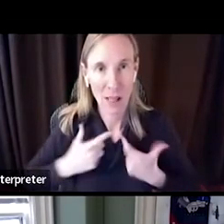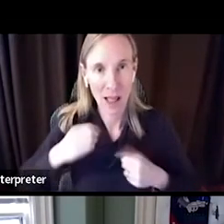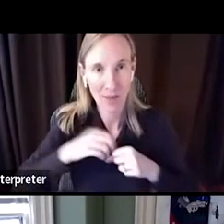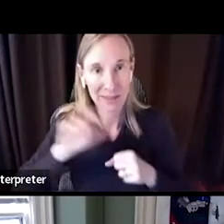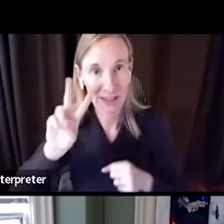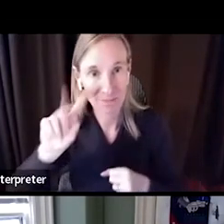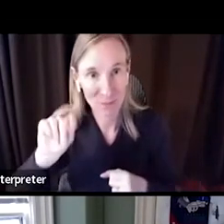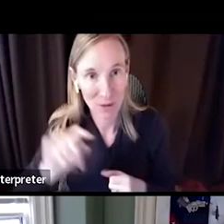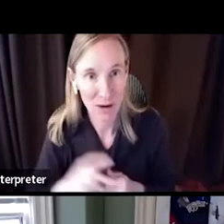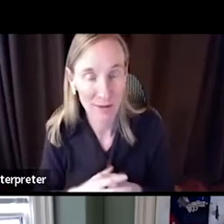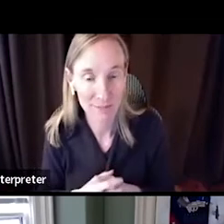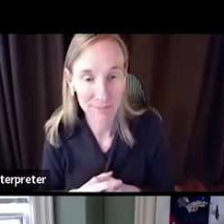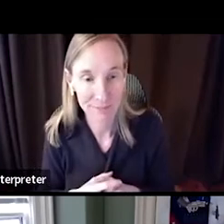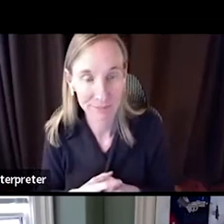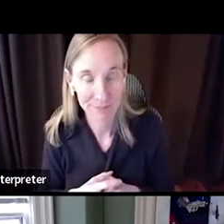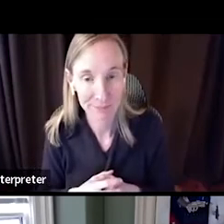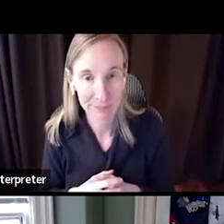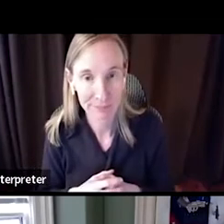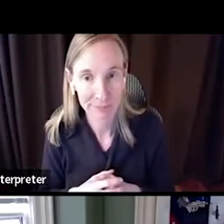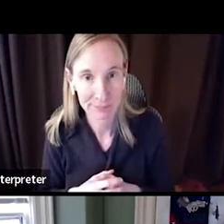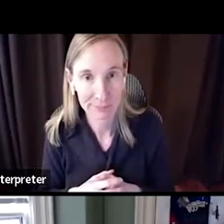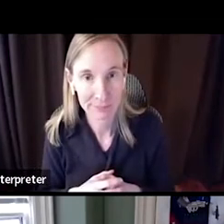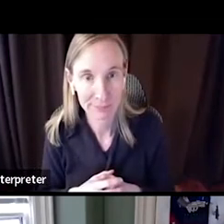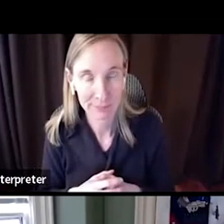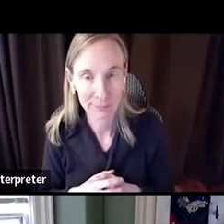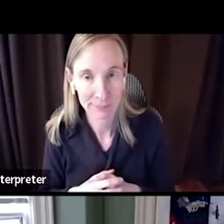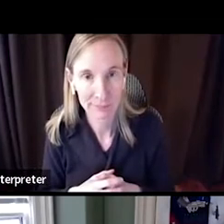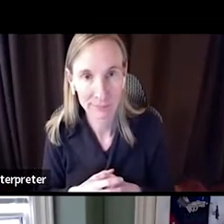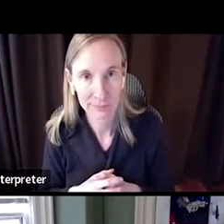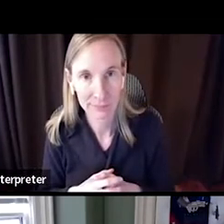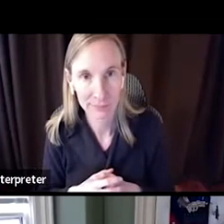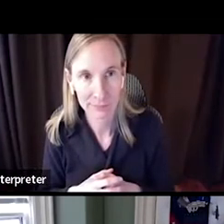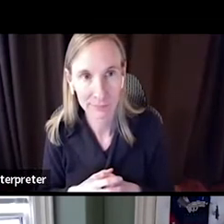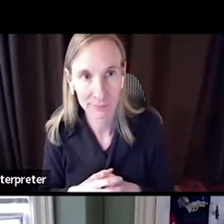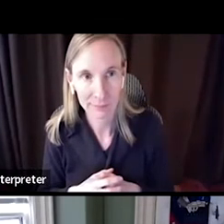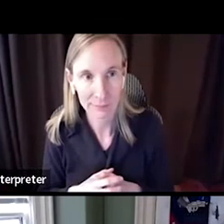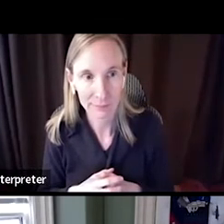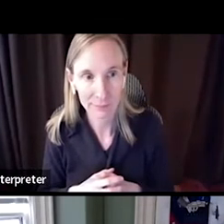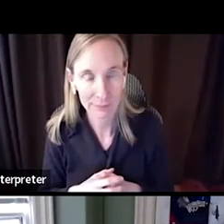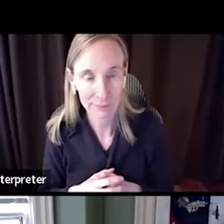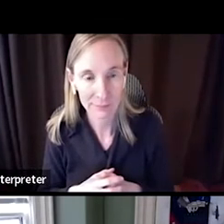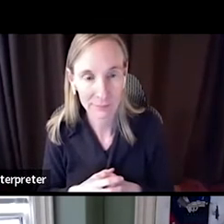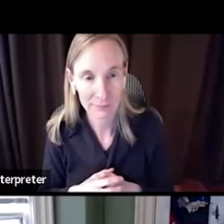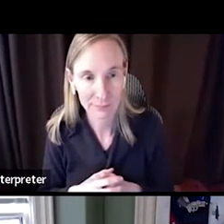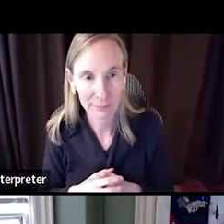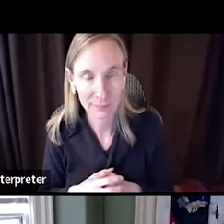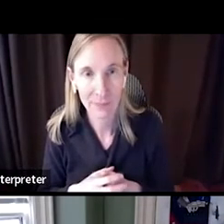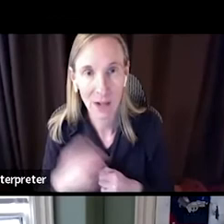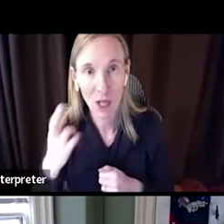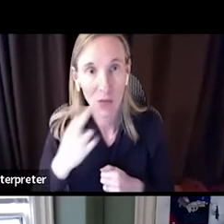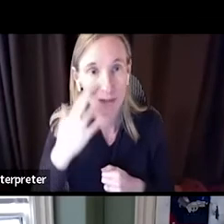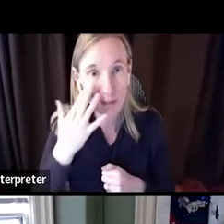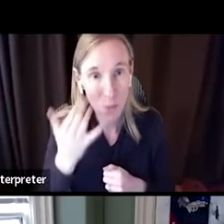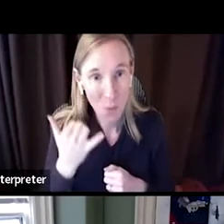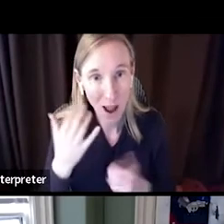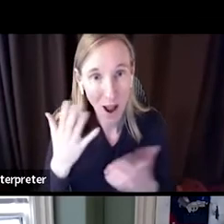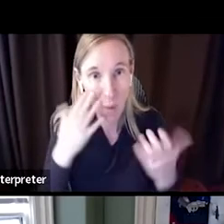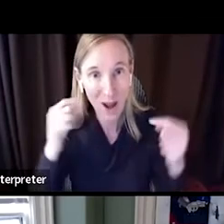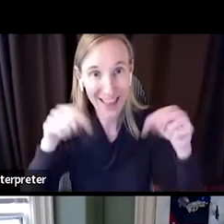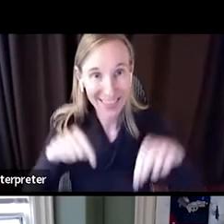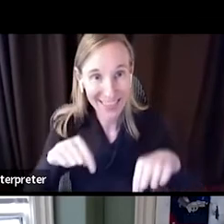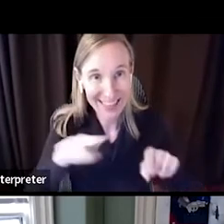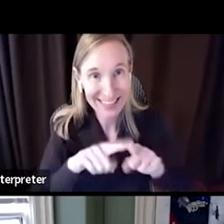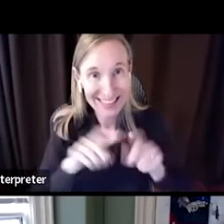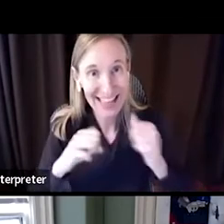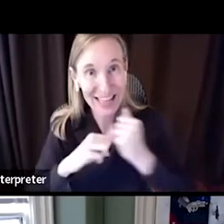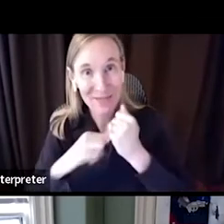Because the reason I wanted to have this as kind of foundational information for taking a